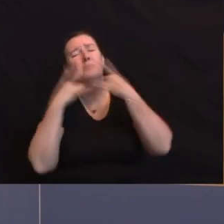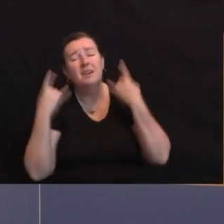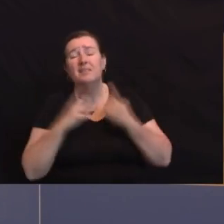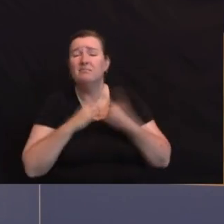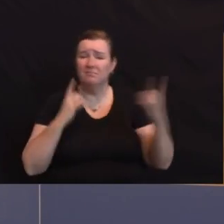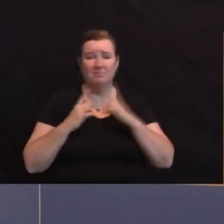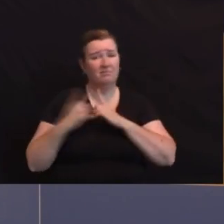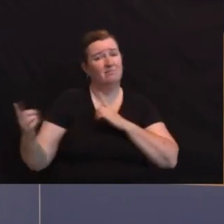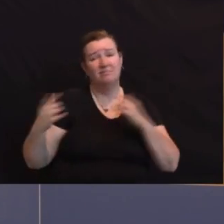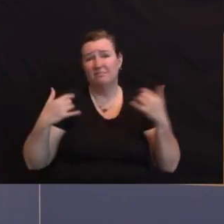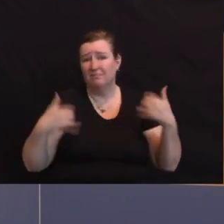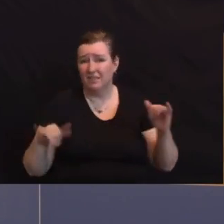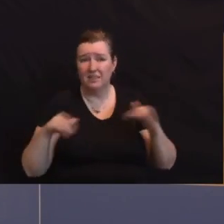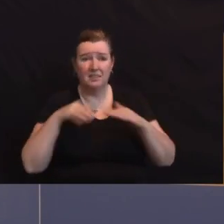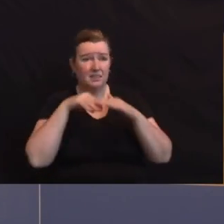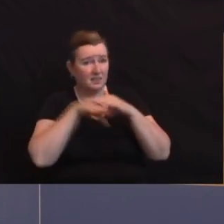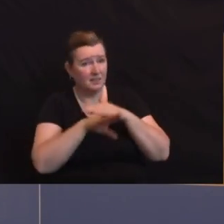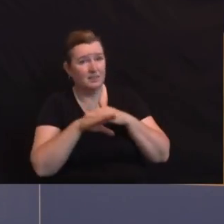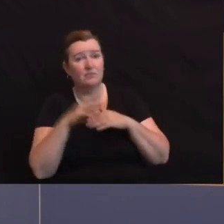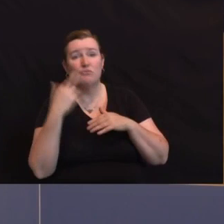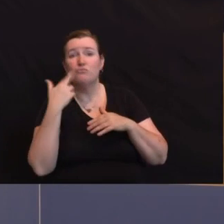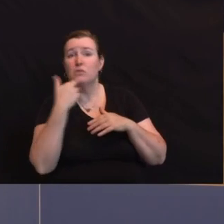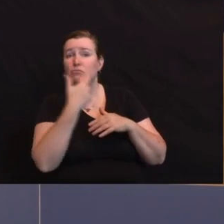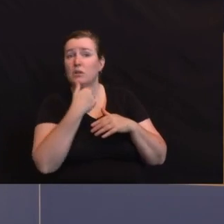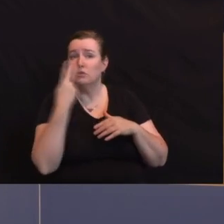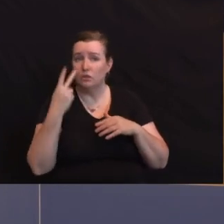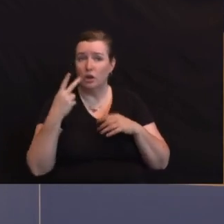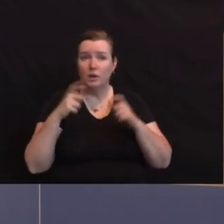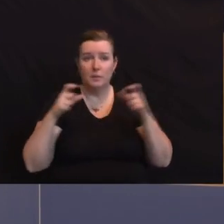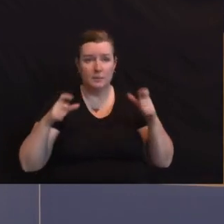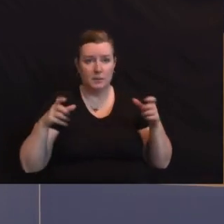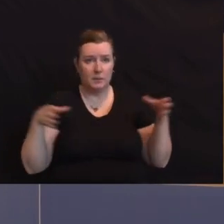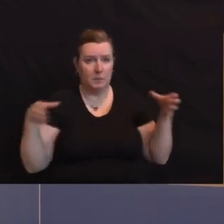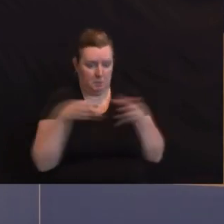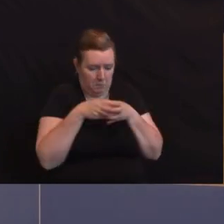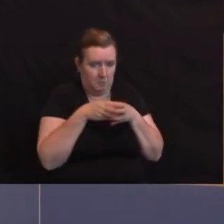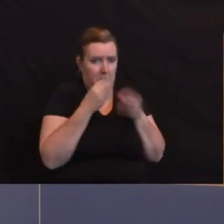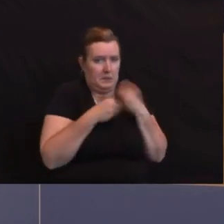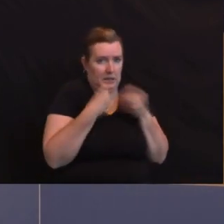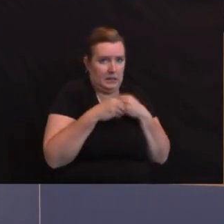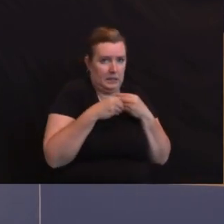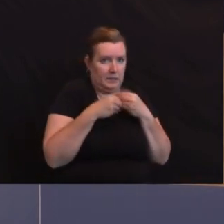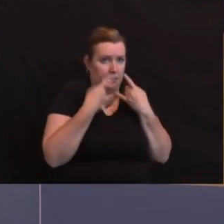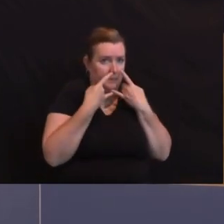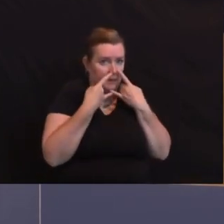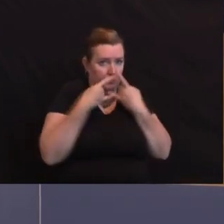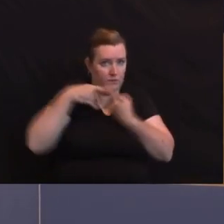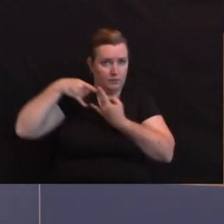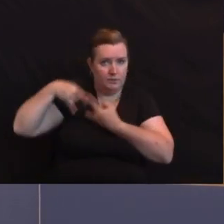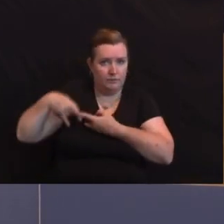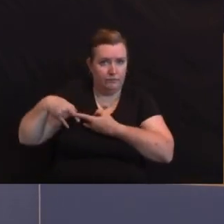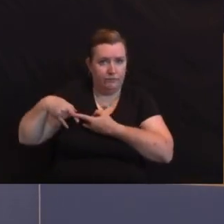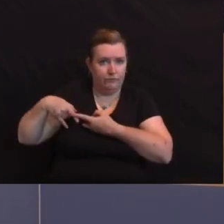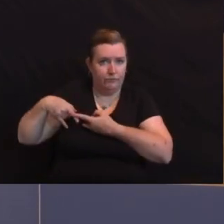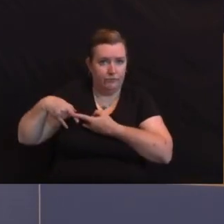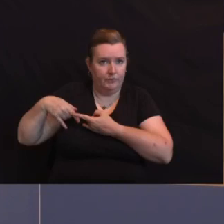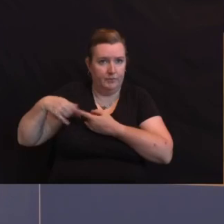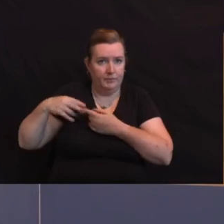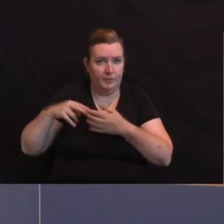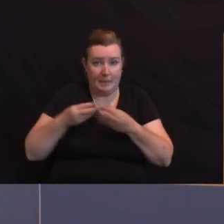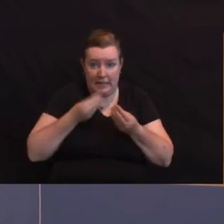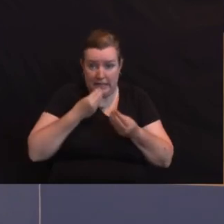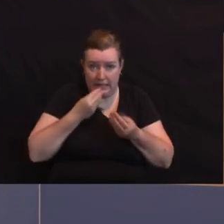walked into a restaurant the other day, and people are sitting around eating, and they had masks there, but they weren't wearing the masks even when they weren't eating. Those